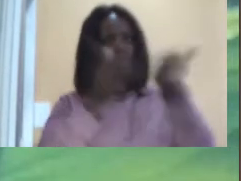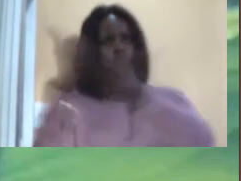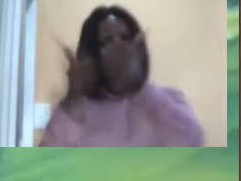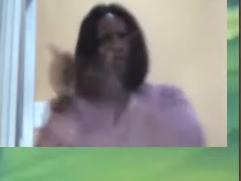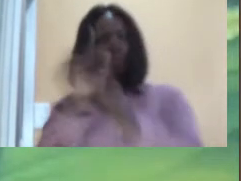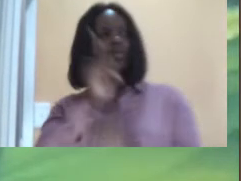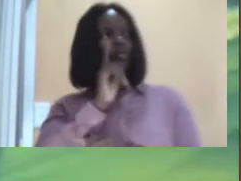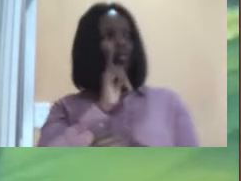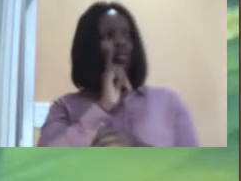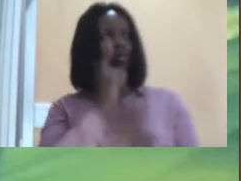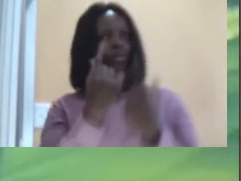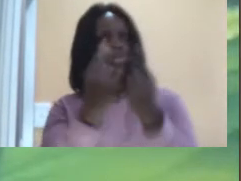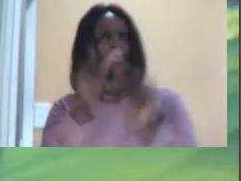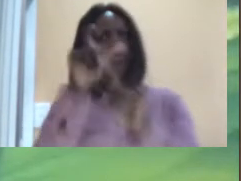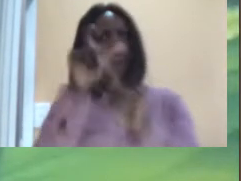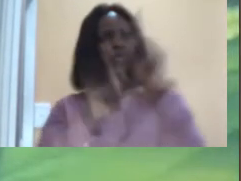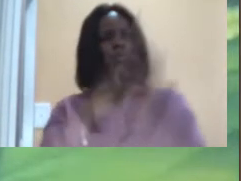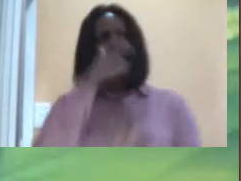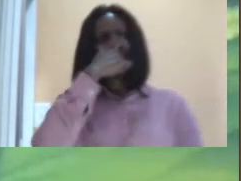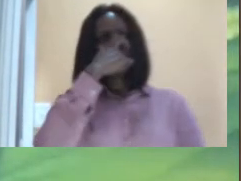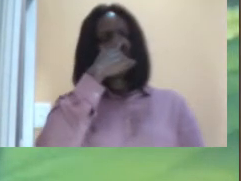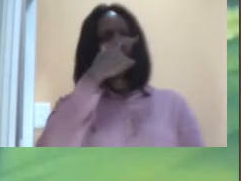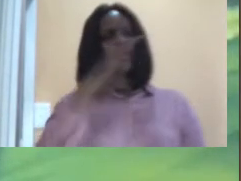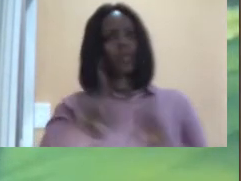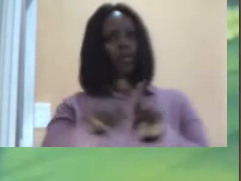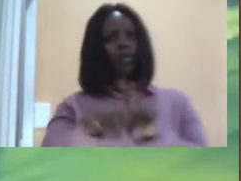see what is it that the President and the Premier has said.